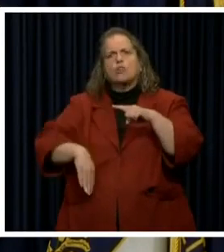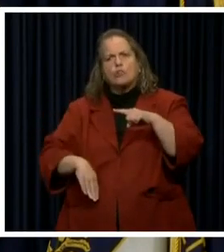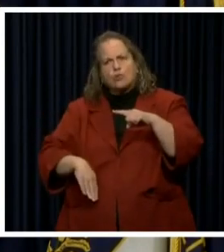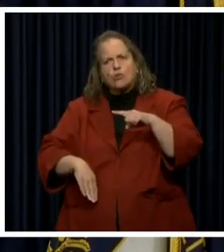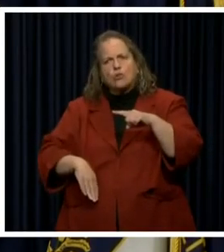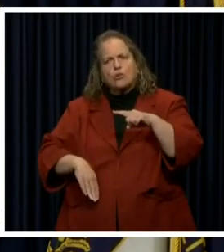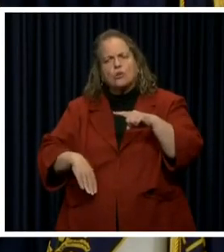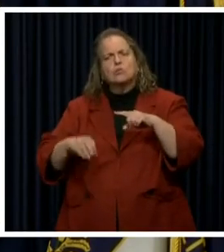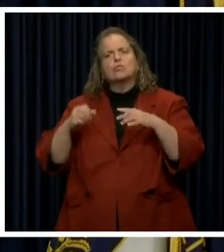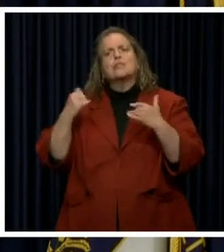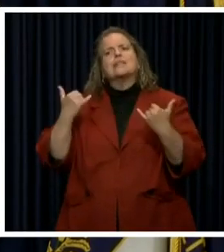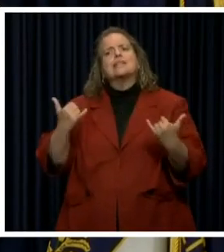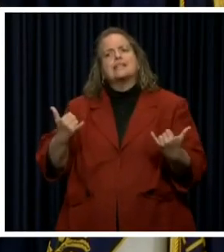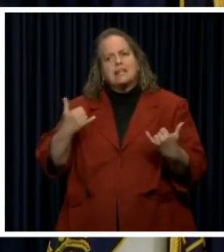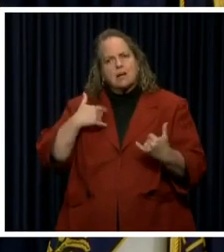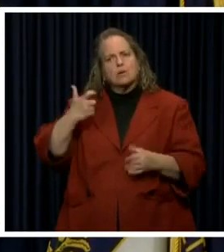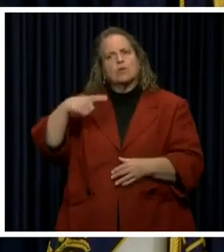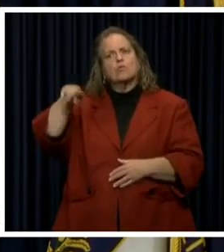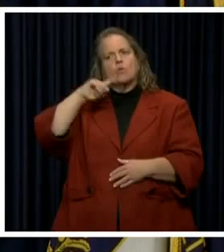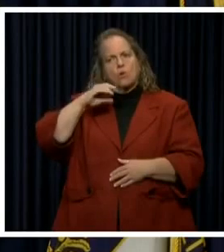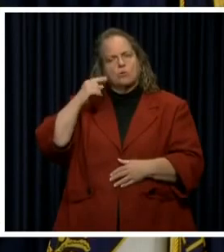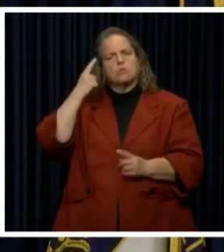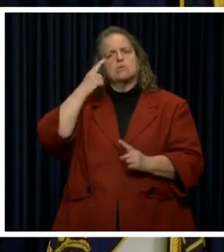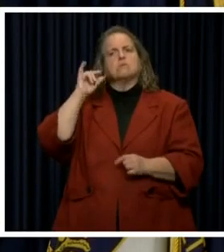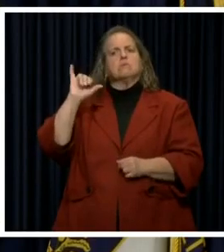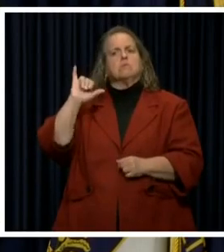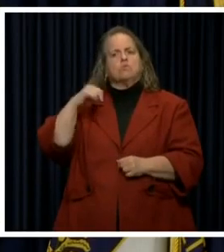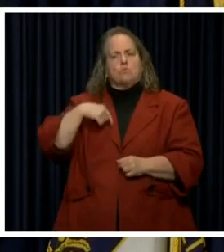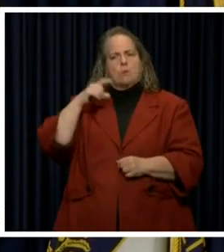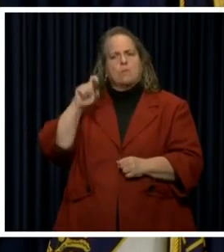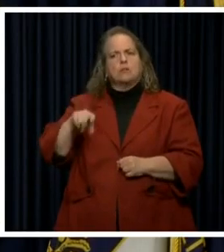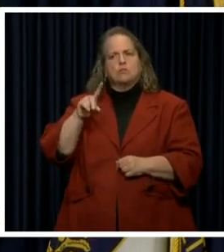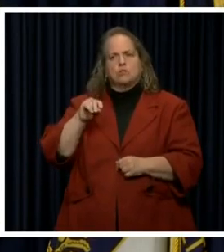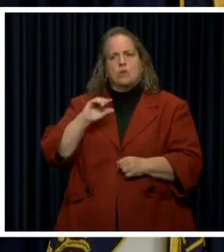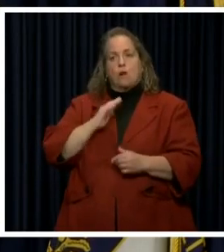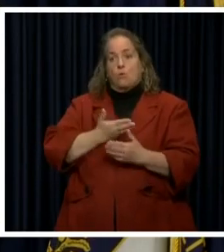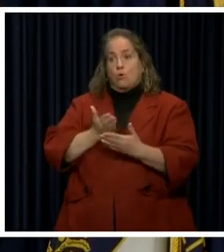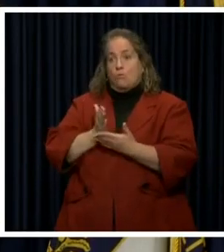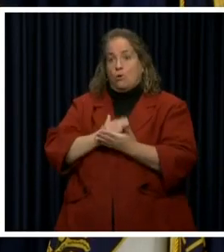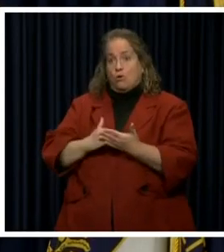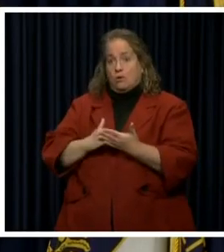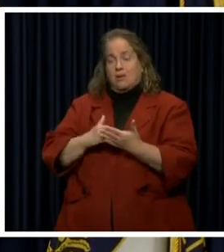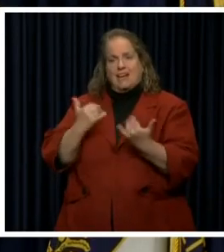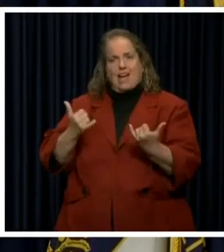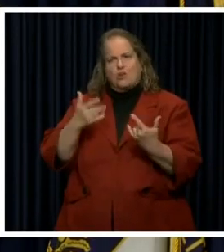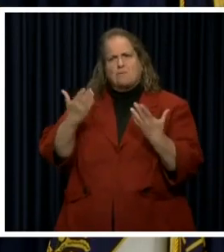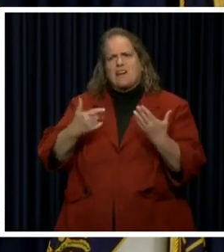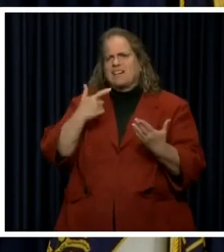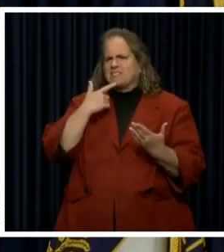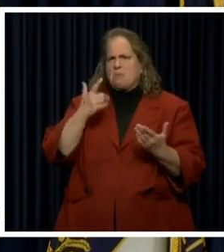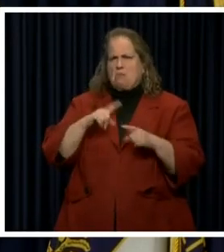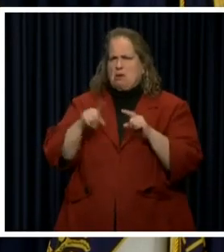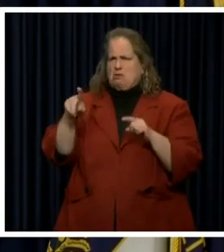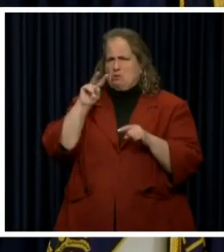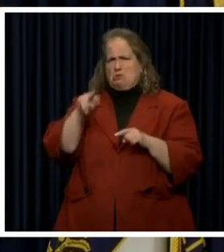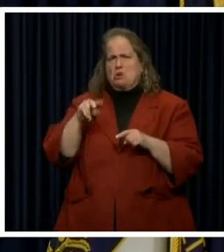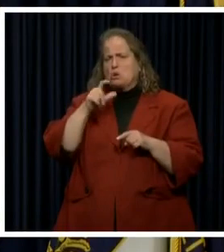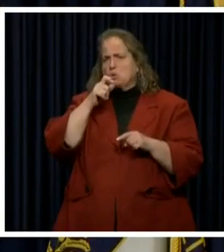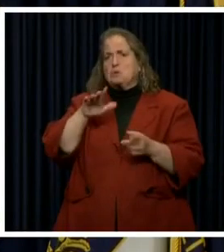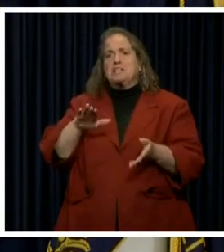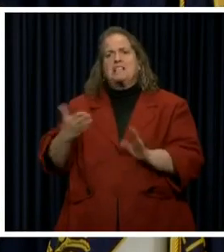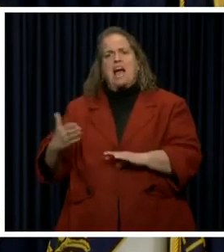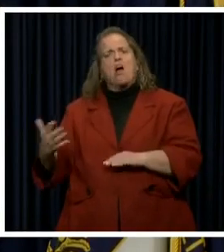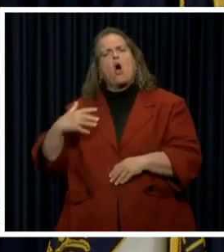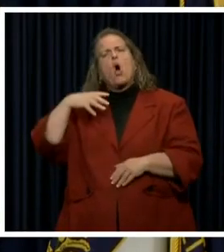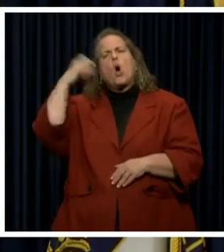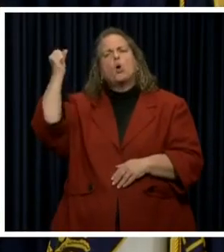us to all be mindful of, knowing that we've got to do our part. Now, you may say, but when you look at the death statistics that are older,